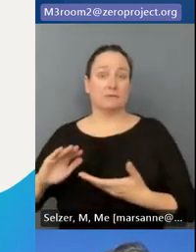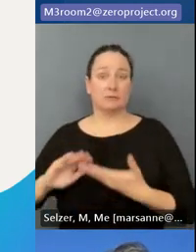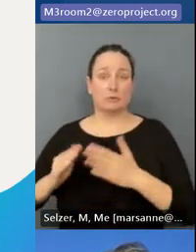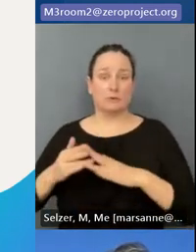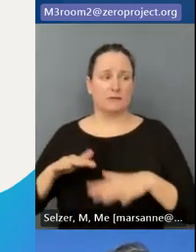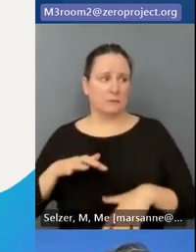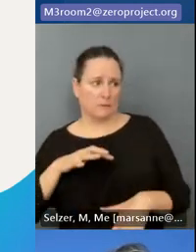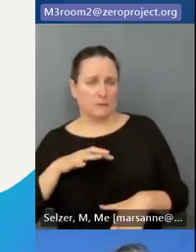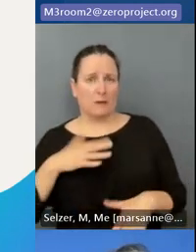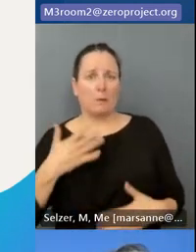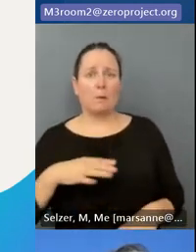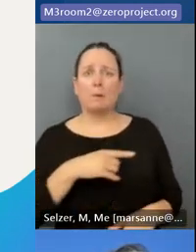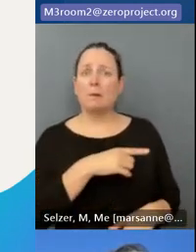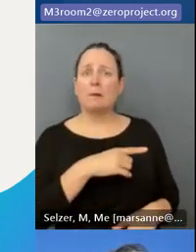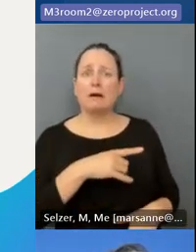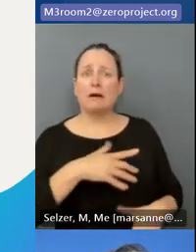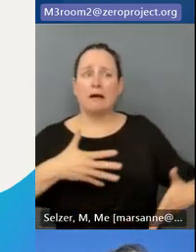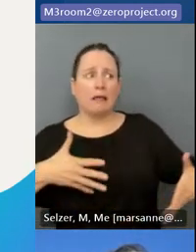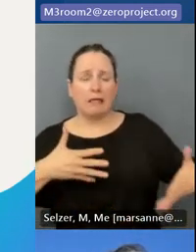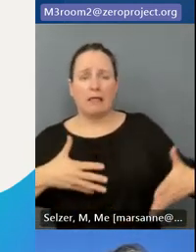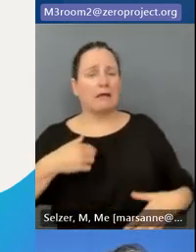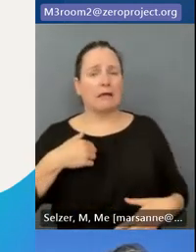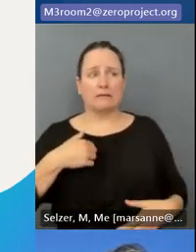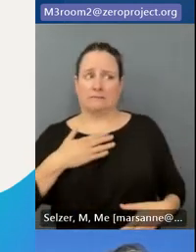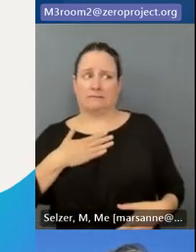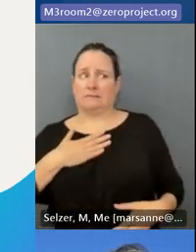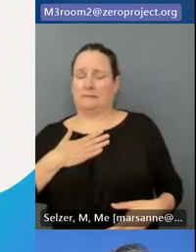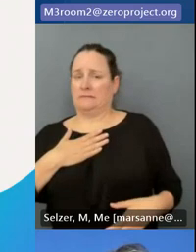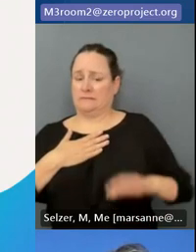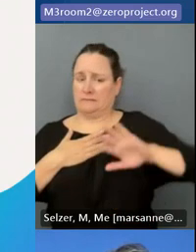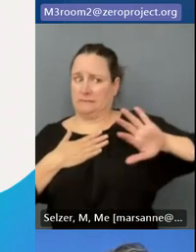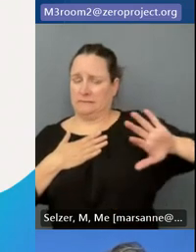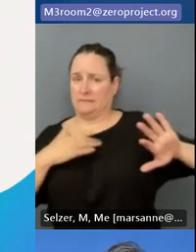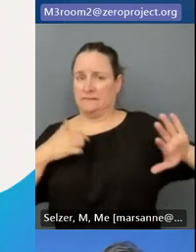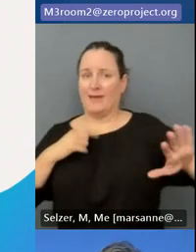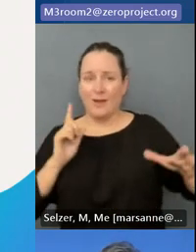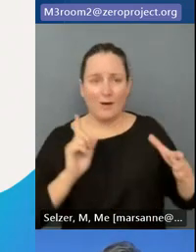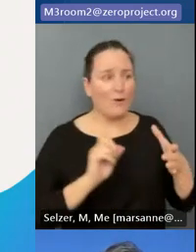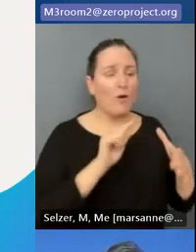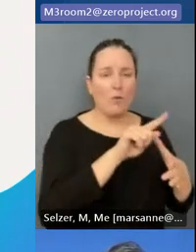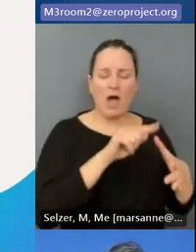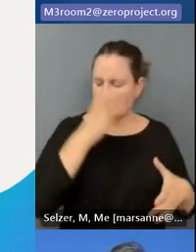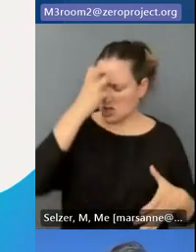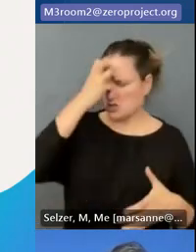or self-doubt, and they don't want to go in the society because it's not friendly. And